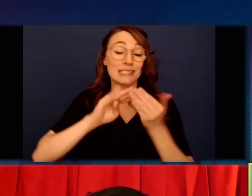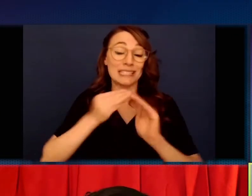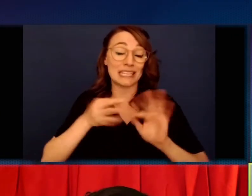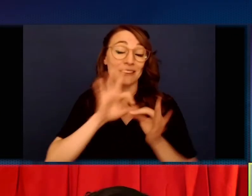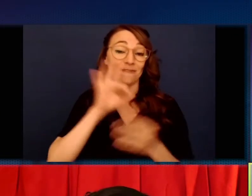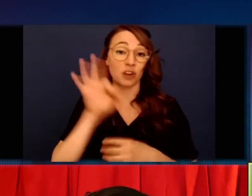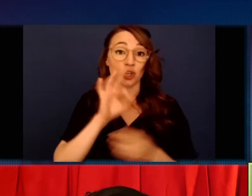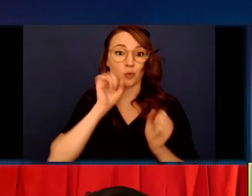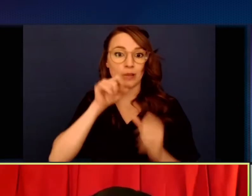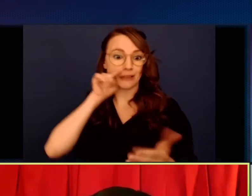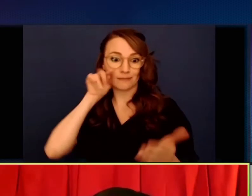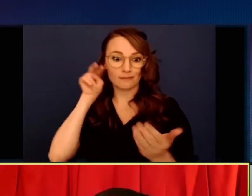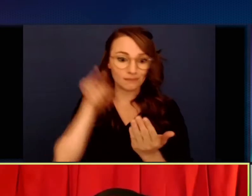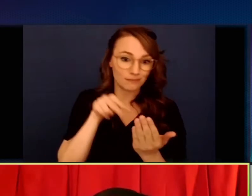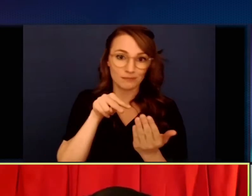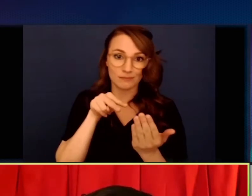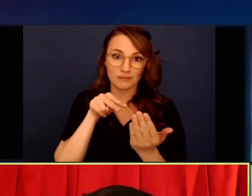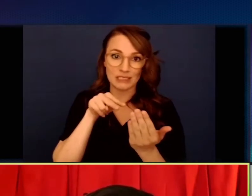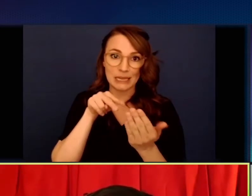Wow. Well, I mean,